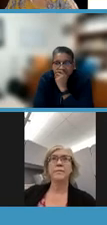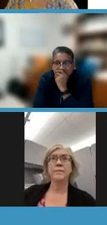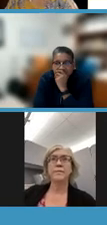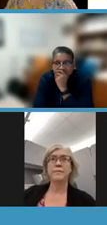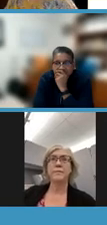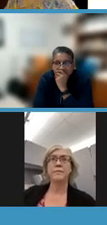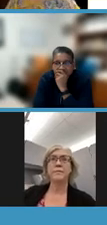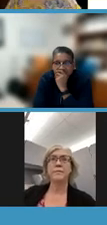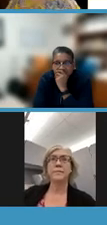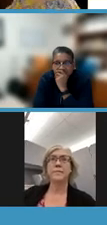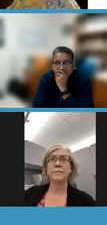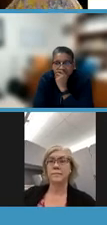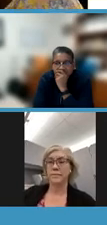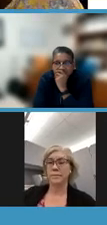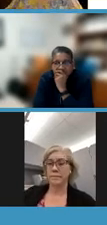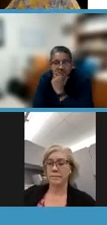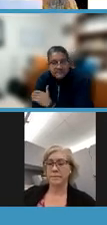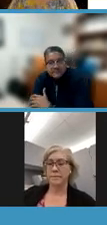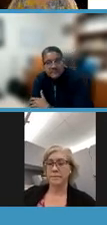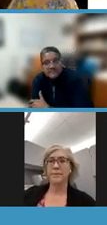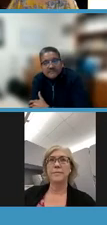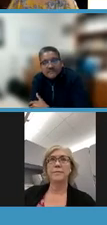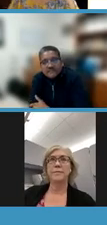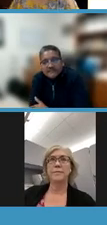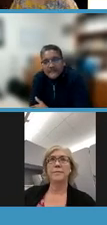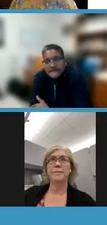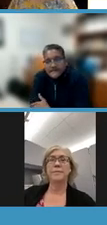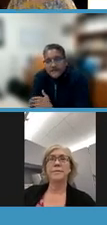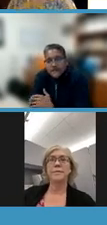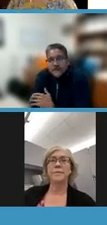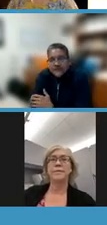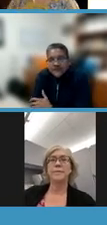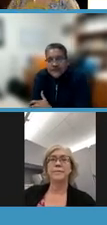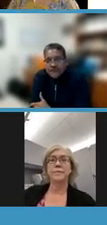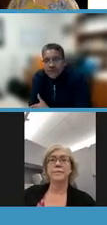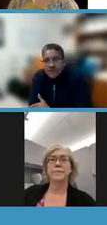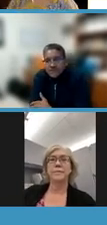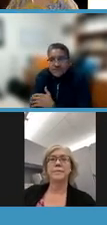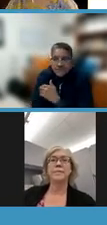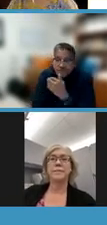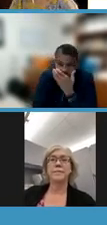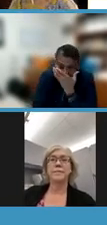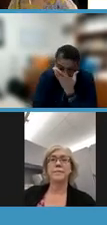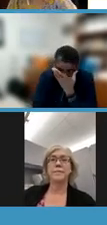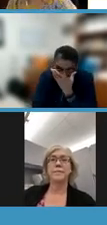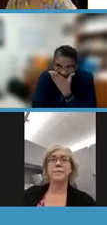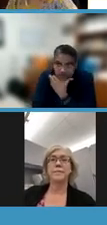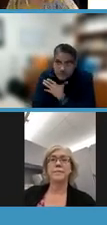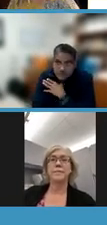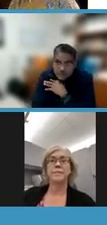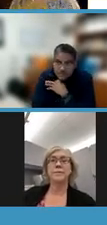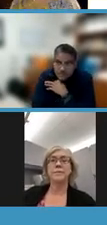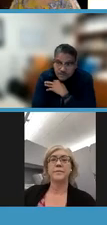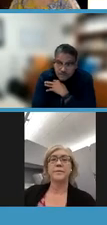over to William to get us started. Each of our speakers will introduce a little bit more about themselves, but